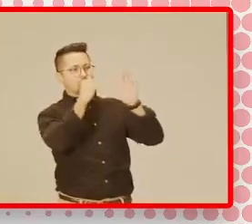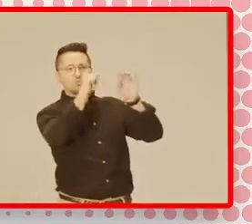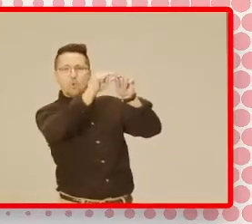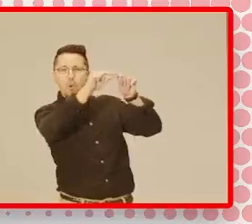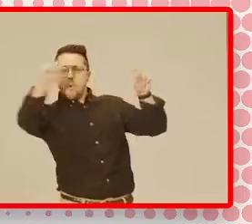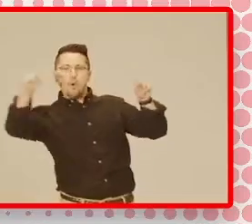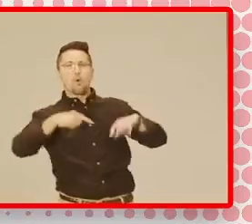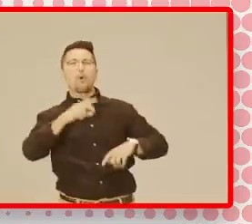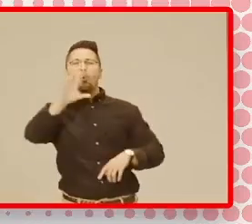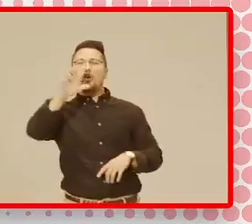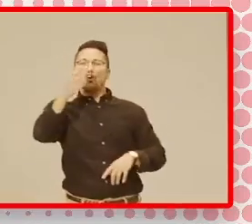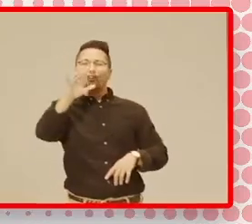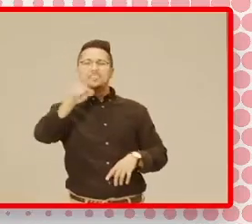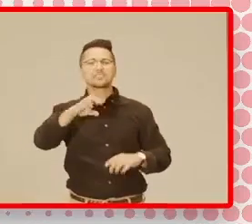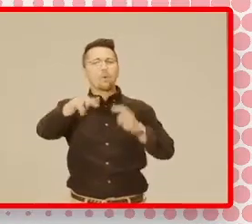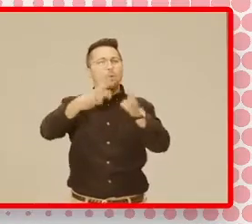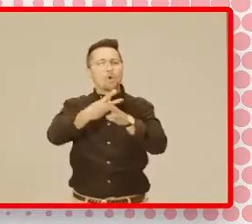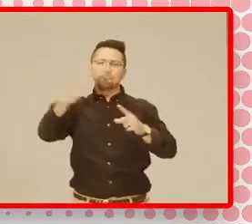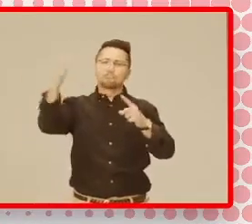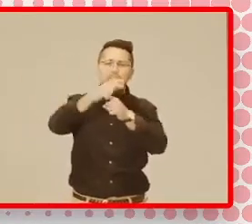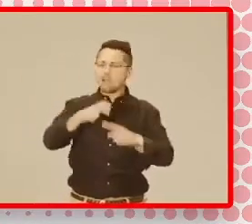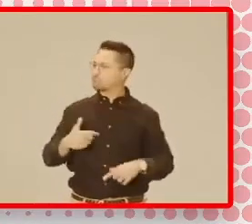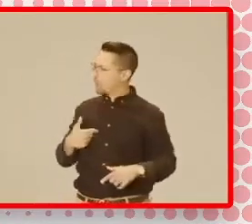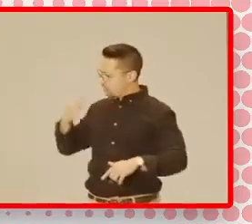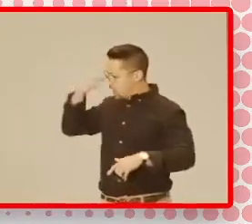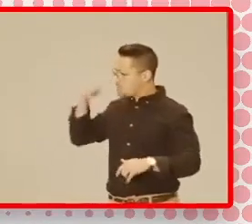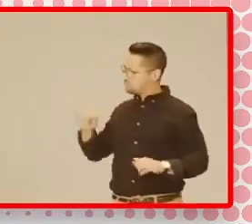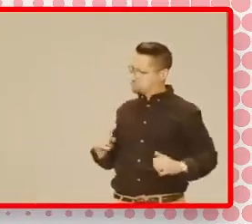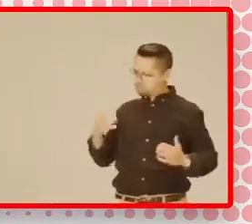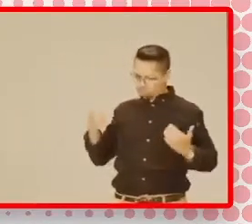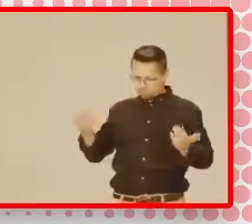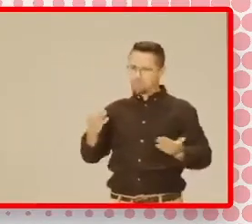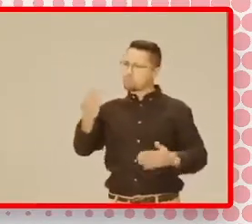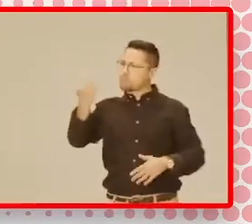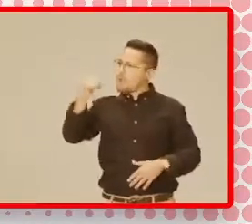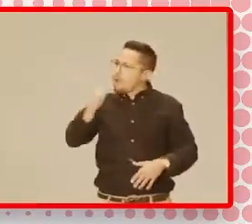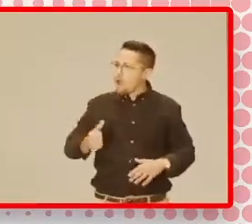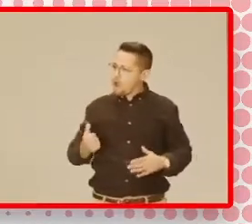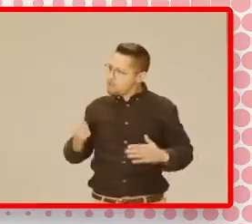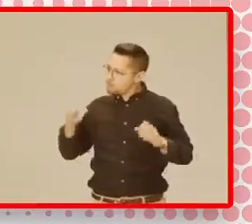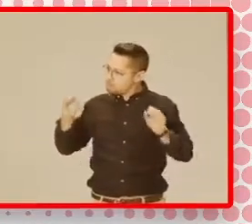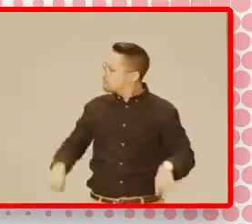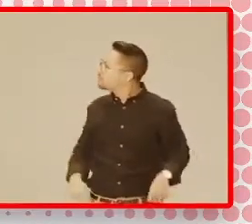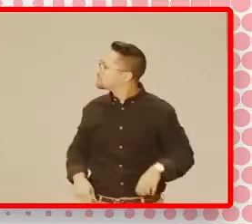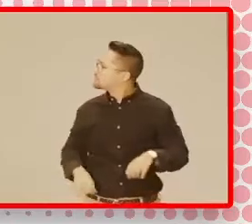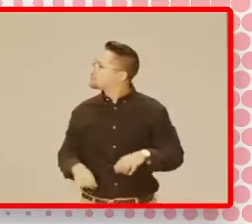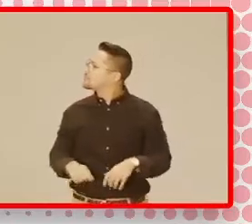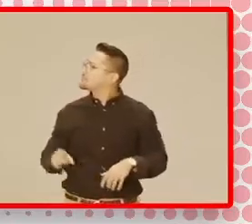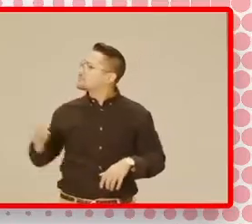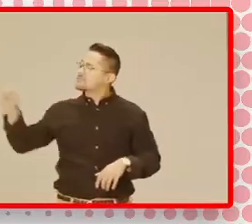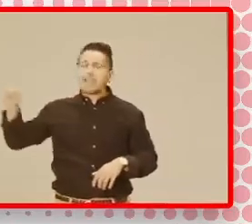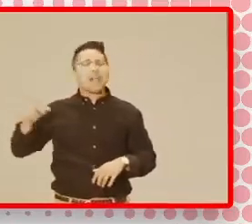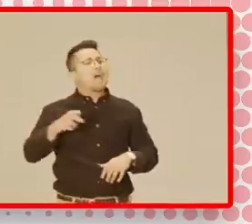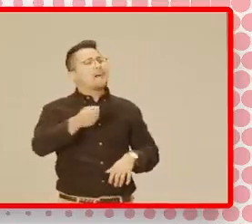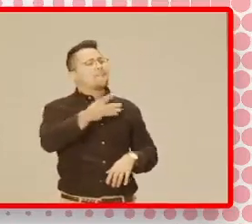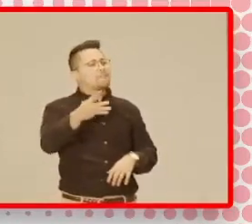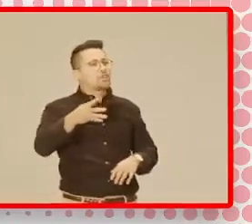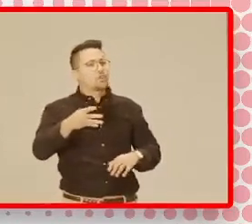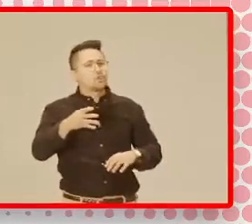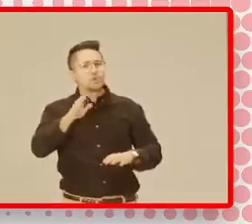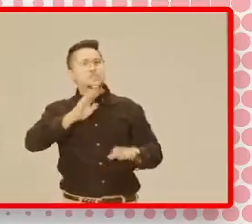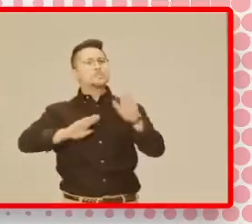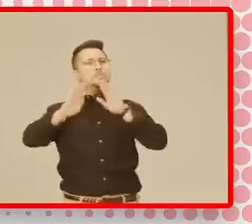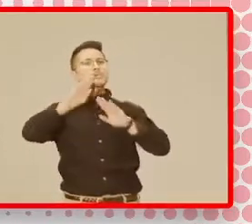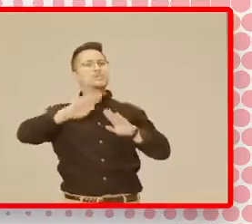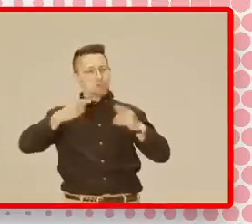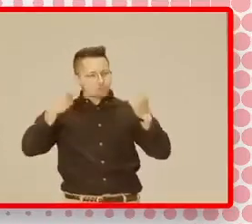can't we find something for you to be a world champ at? What time did Chris tell him? 10 hours. Chris had a couple setbacks during the Ironman